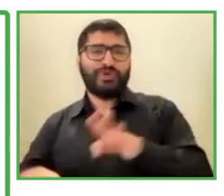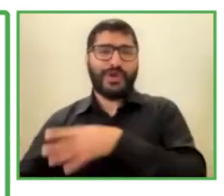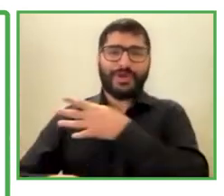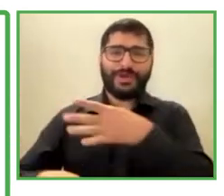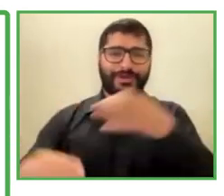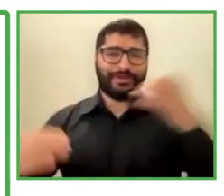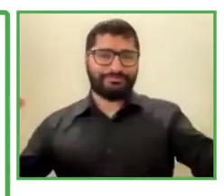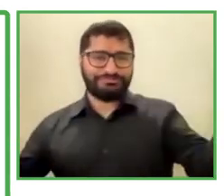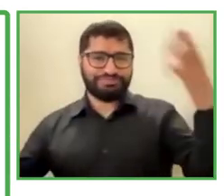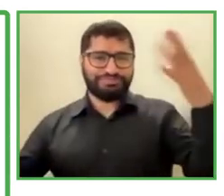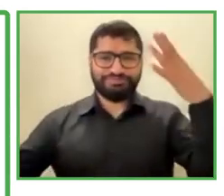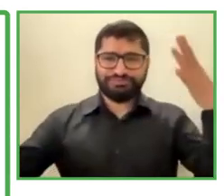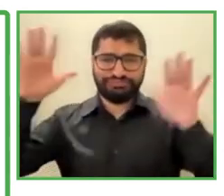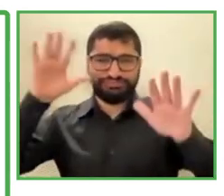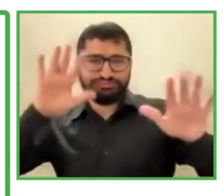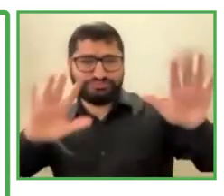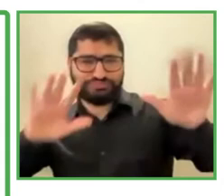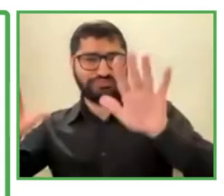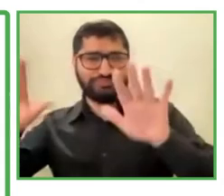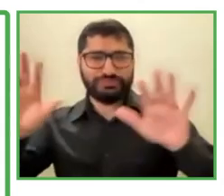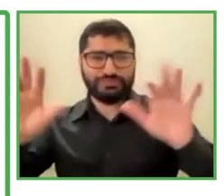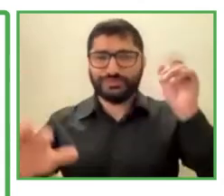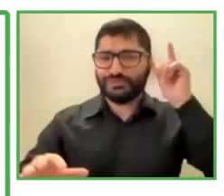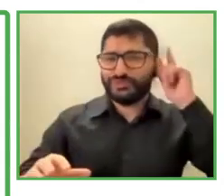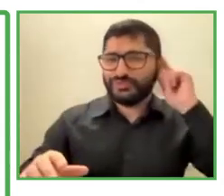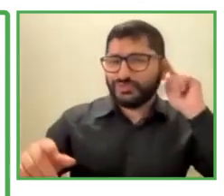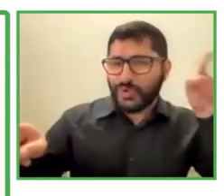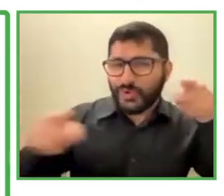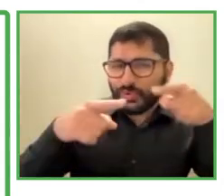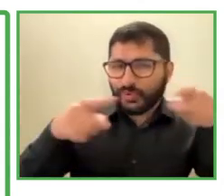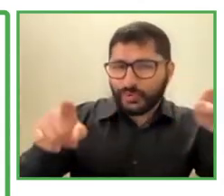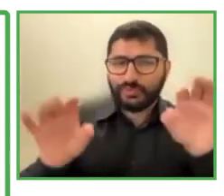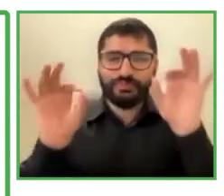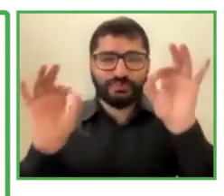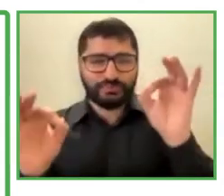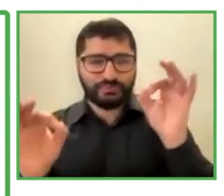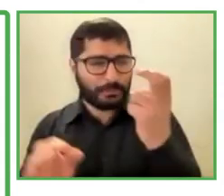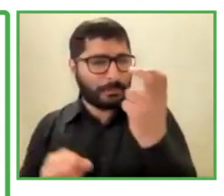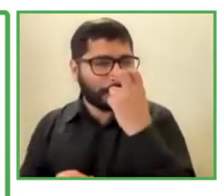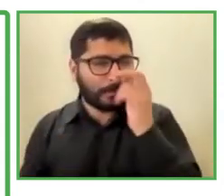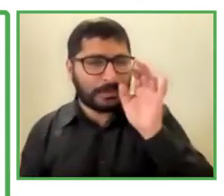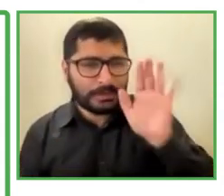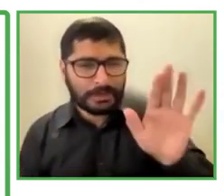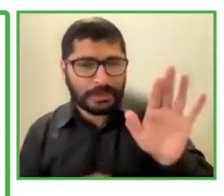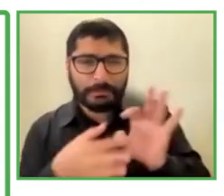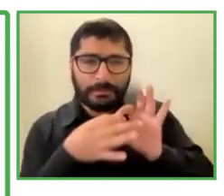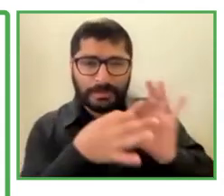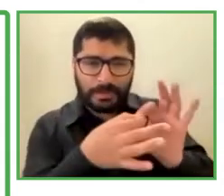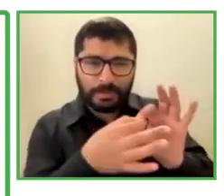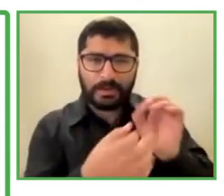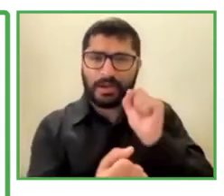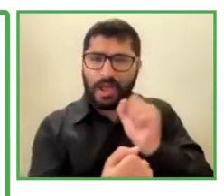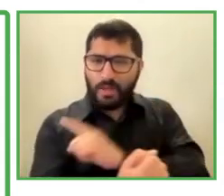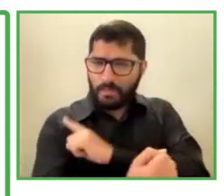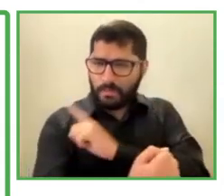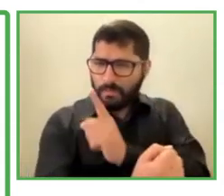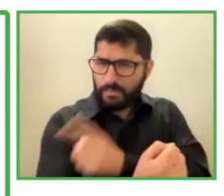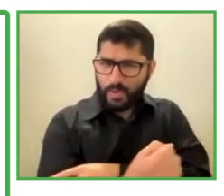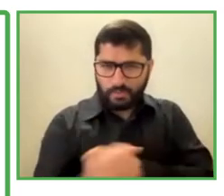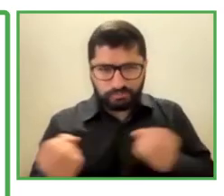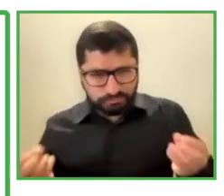musicians with visual disabilities, and this boosts their skills, their music skills.